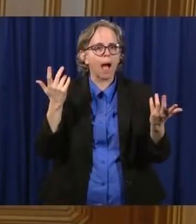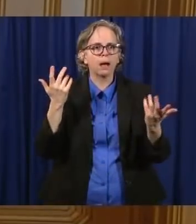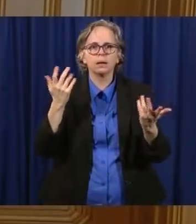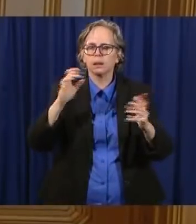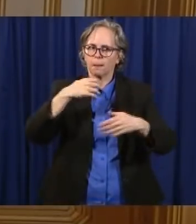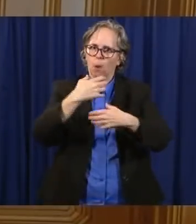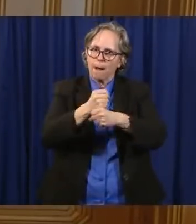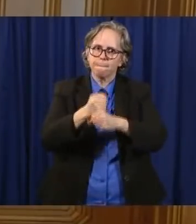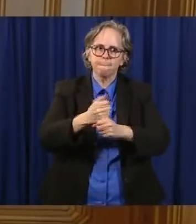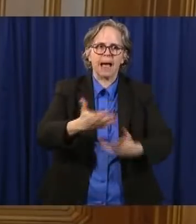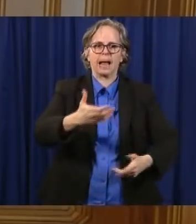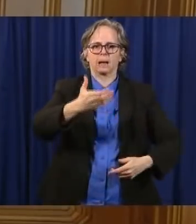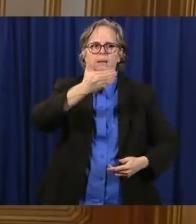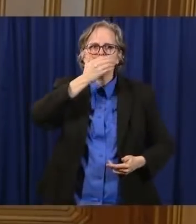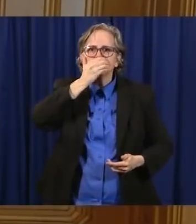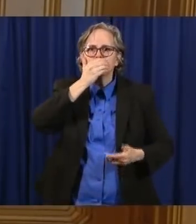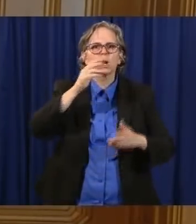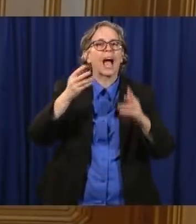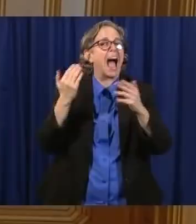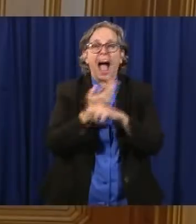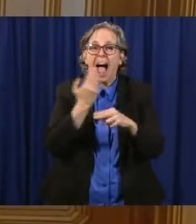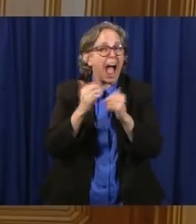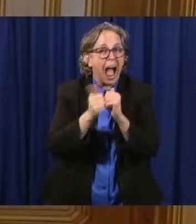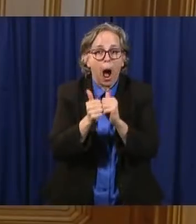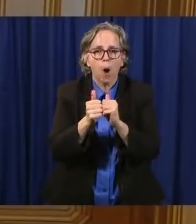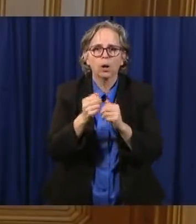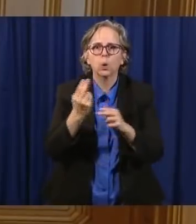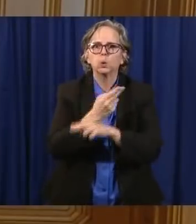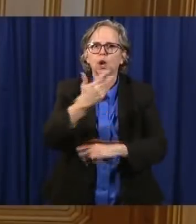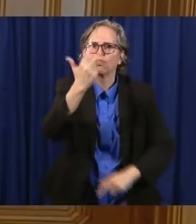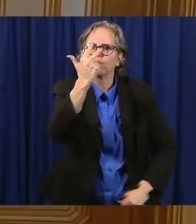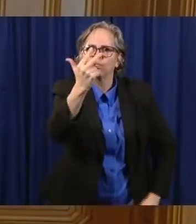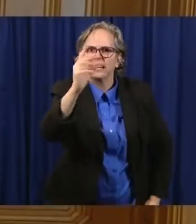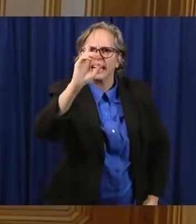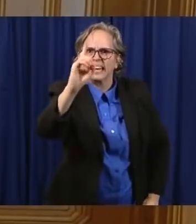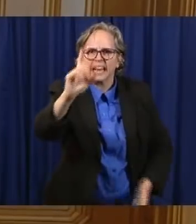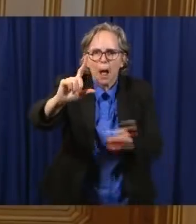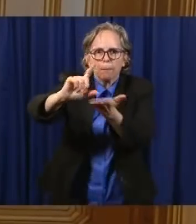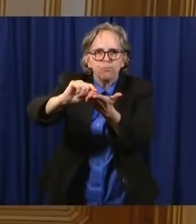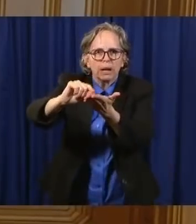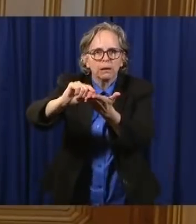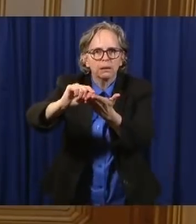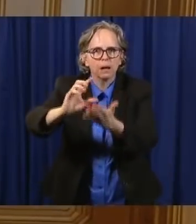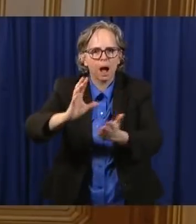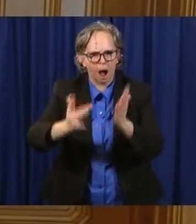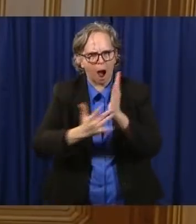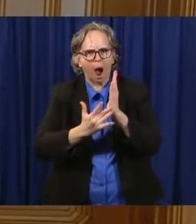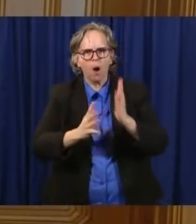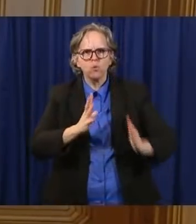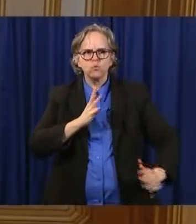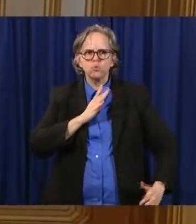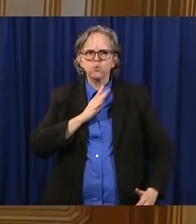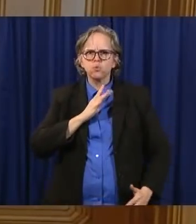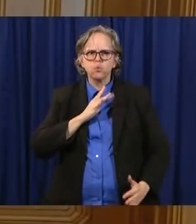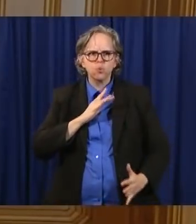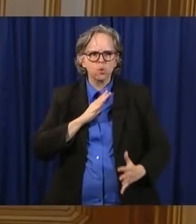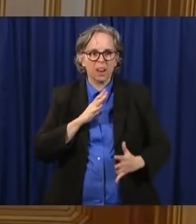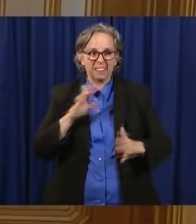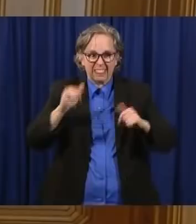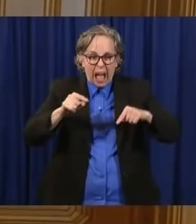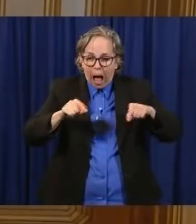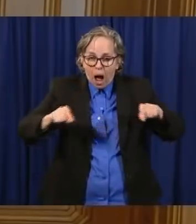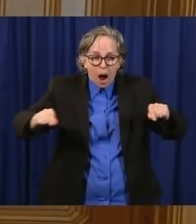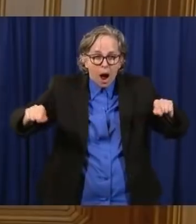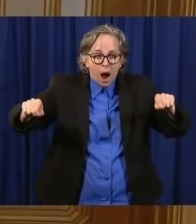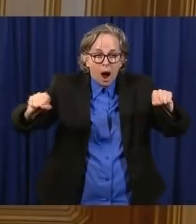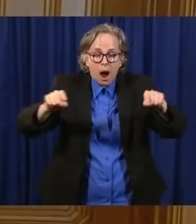to address this crisis will help us today and strengthen our manufacturing sector well into the future. We're underway. I will continue to